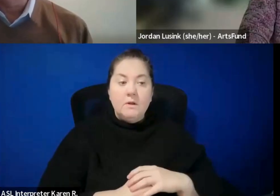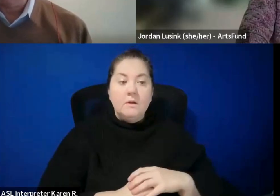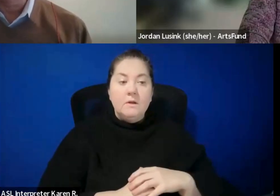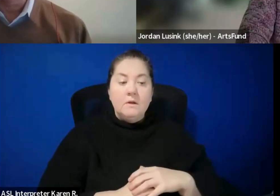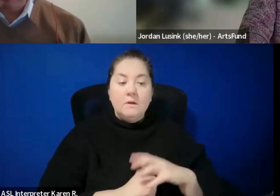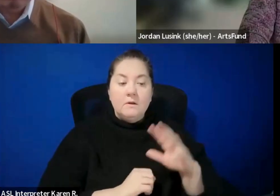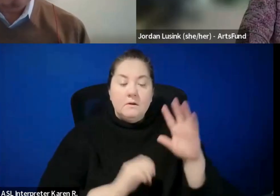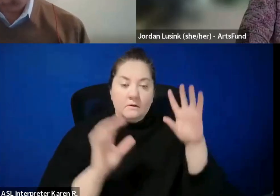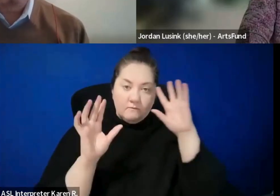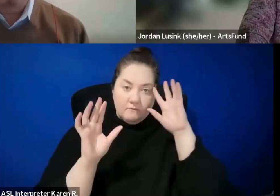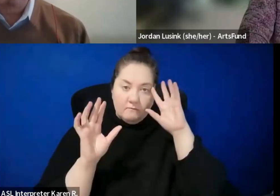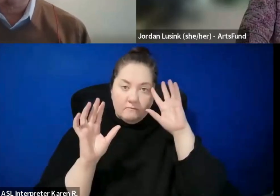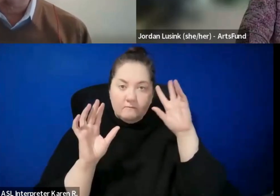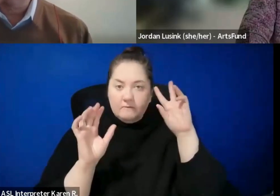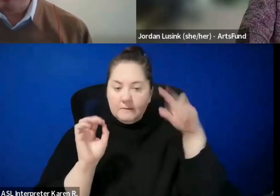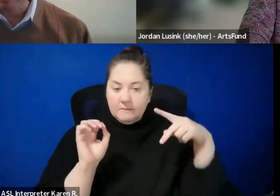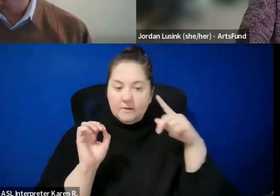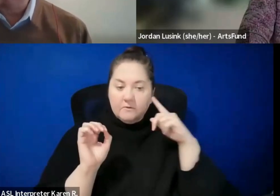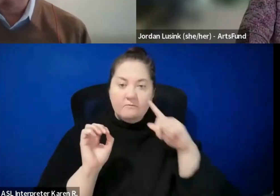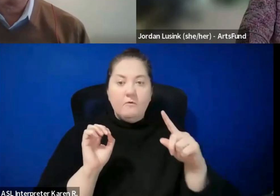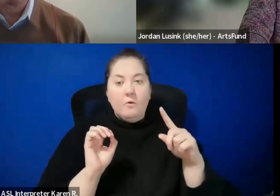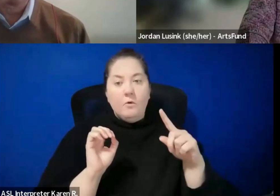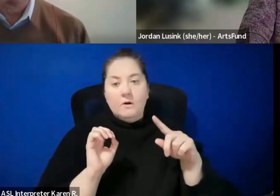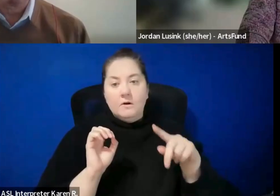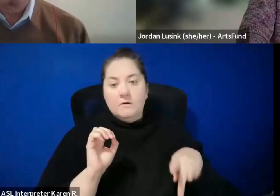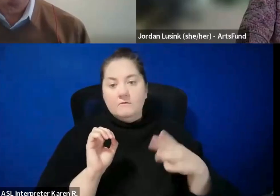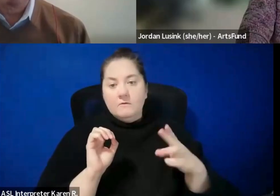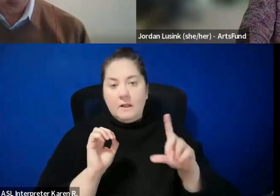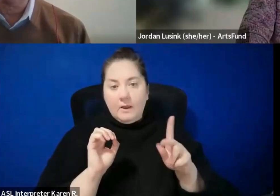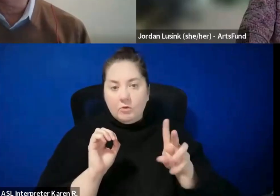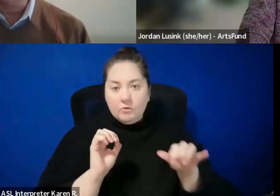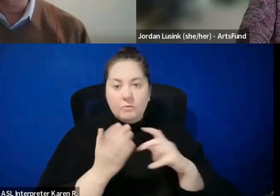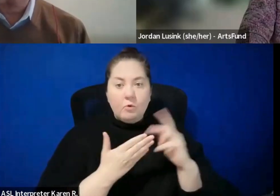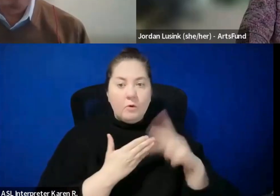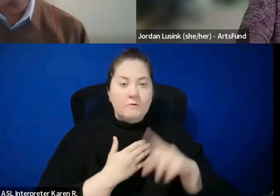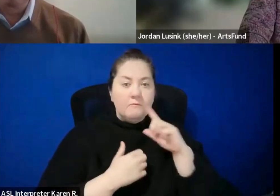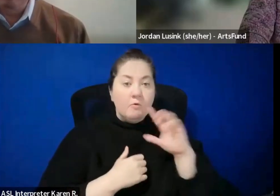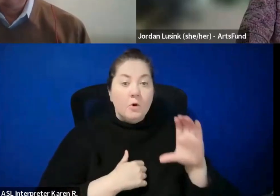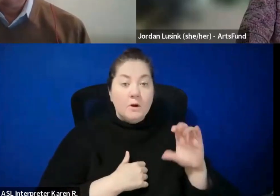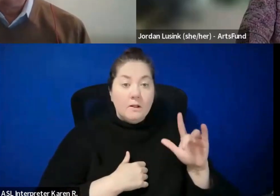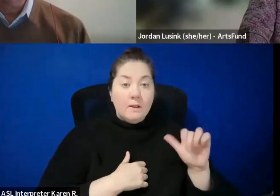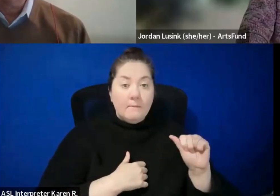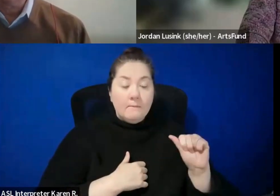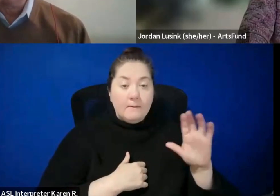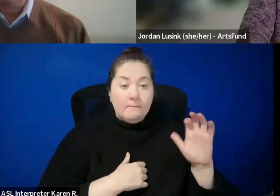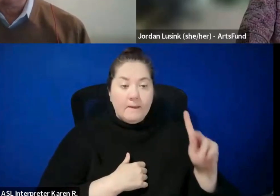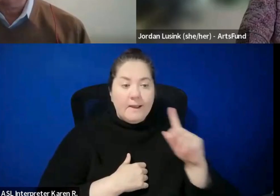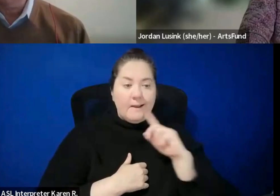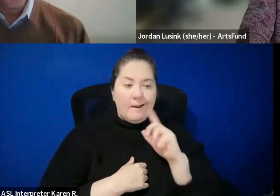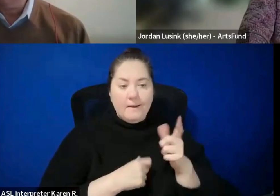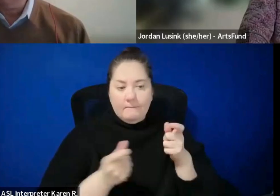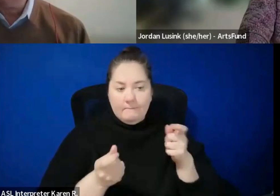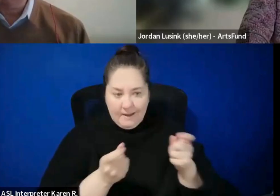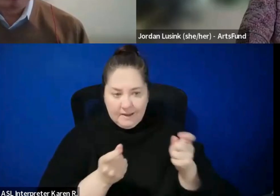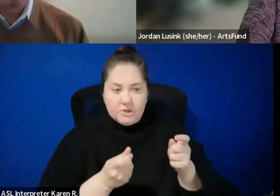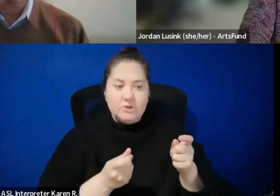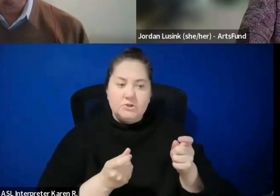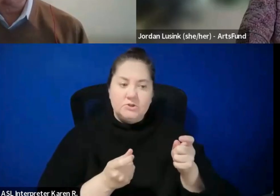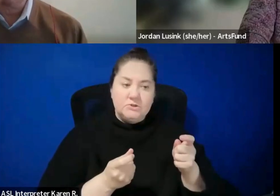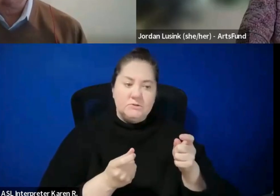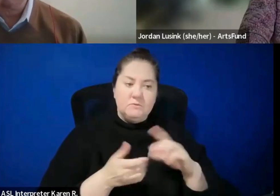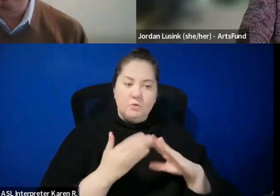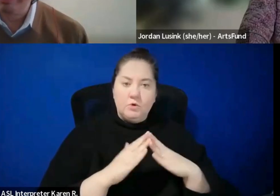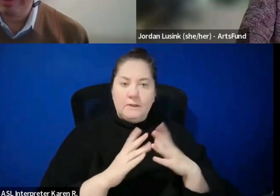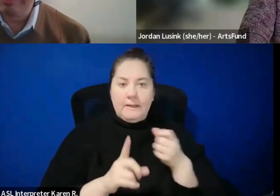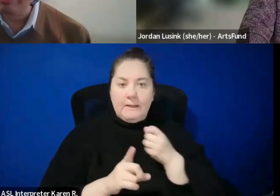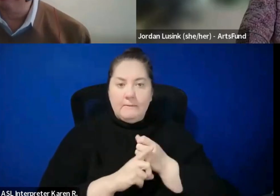Vice President of Philanthropy Programs for Columbia Bank, and I manage the Columbia Bank Community Impact Fund. I use he, him